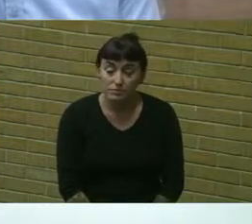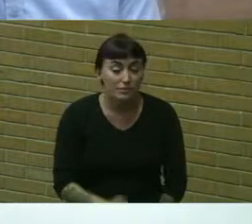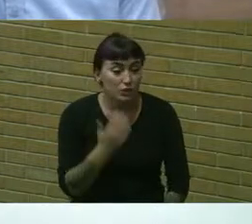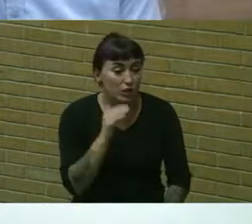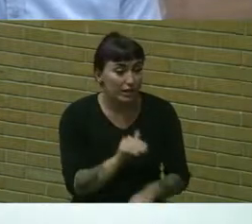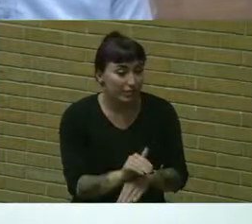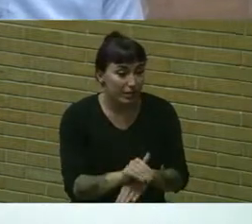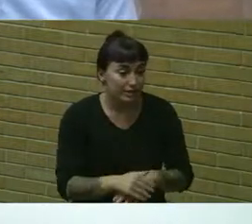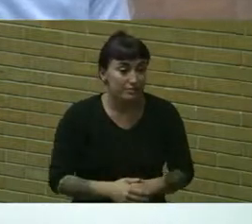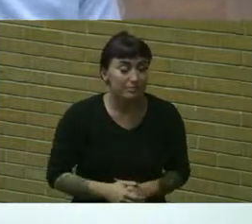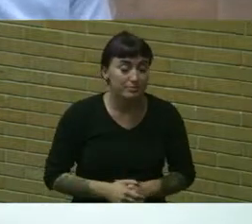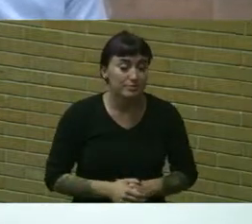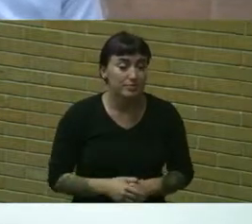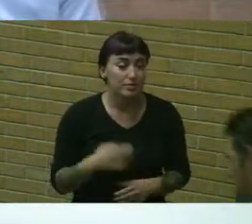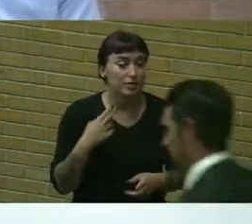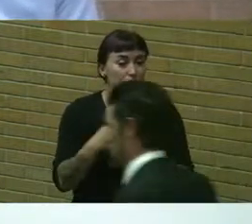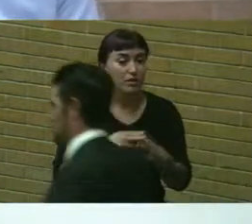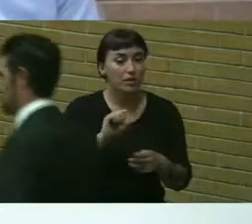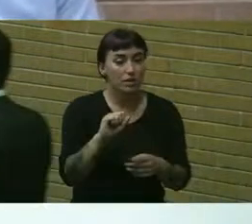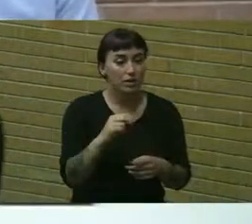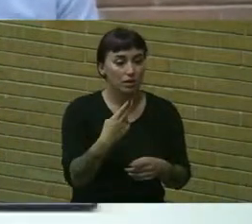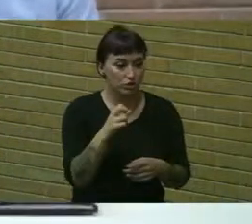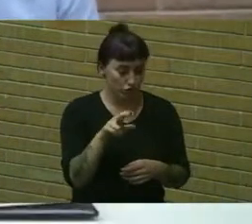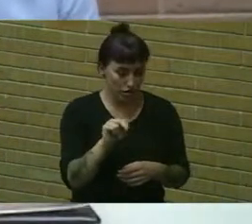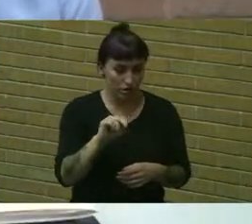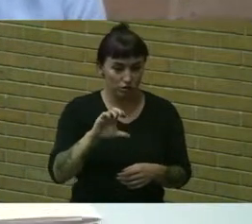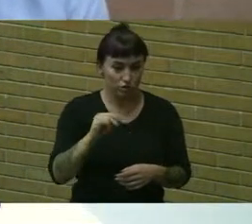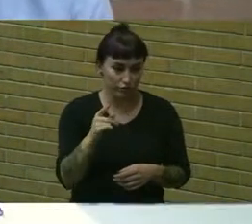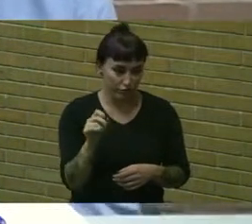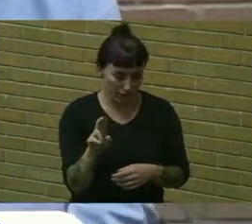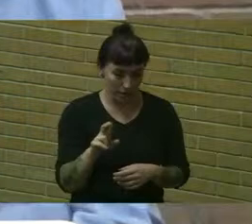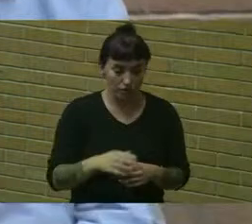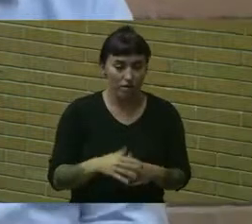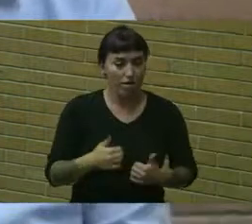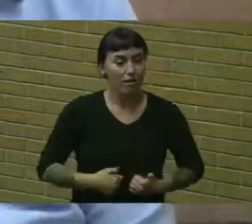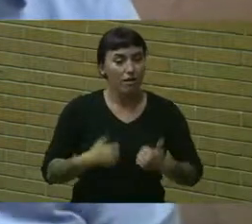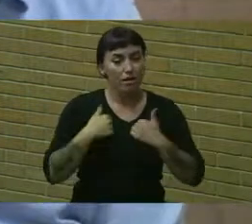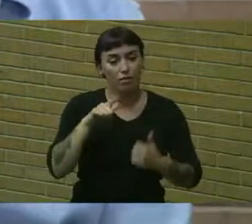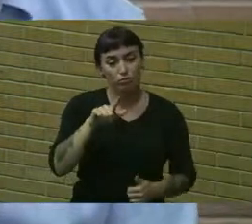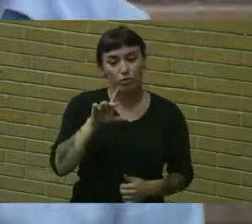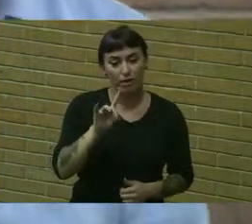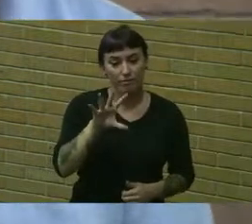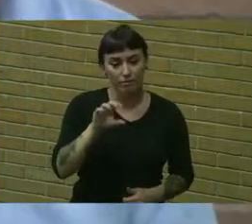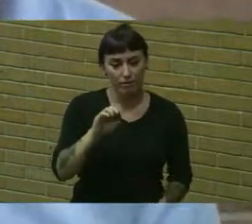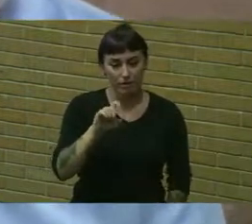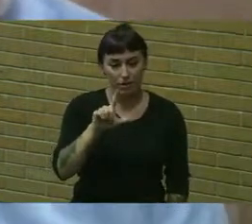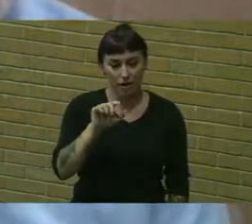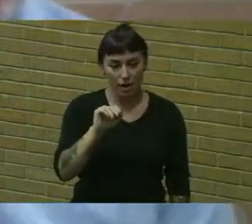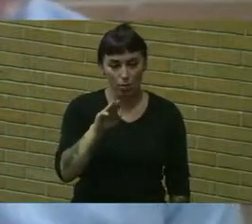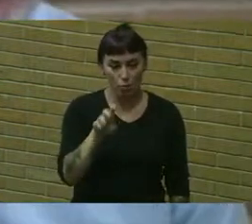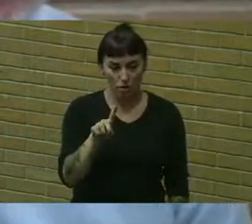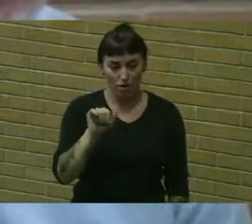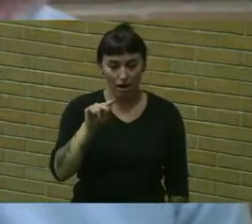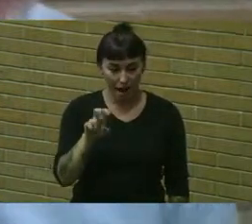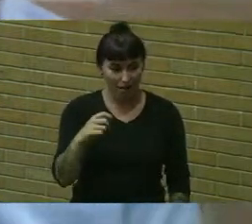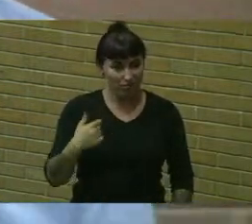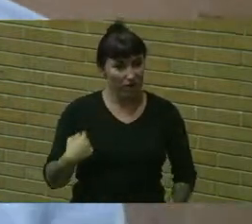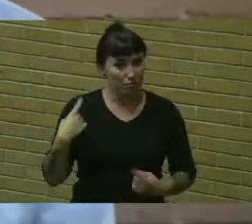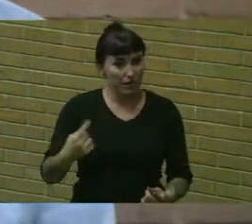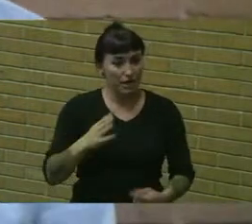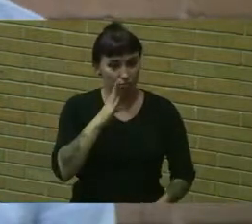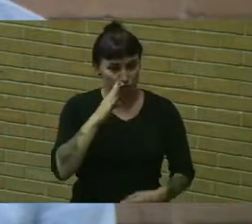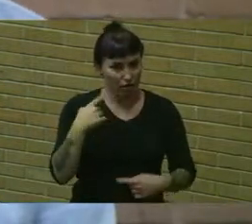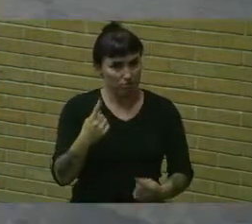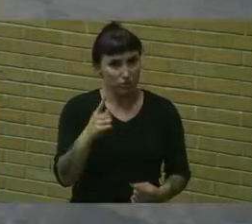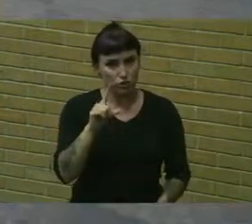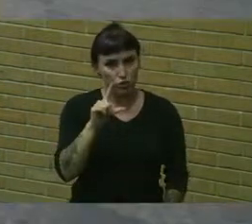Good evening. My name is Sharon Shafrir. I live on 2850 Elmwood Ave, and I've been in Brighton